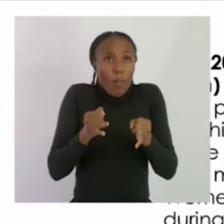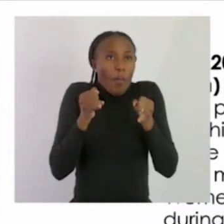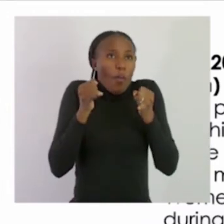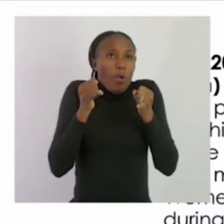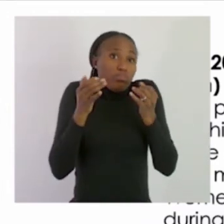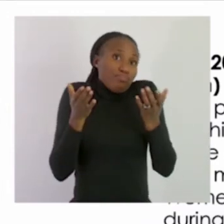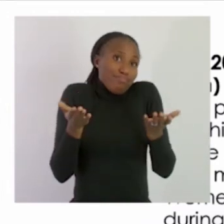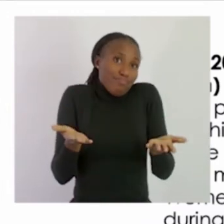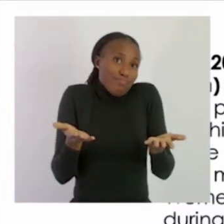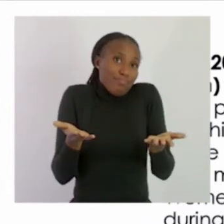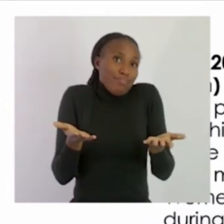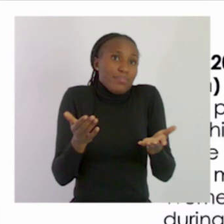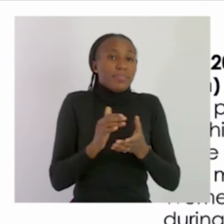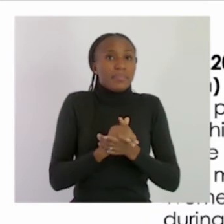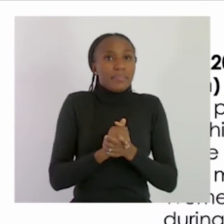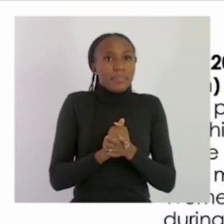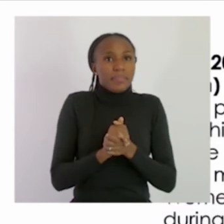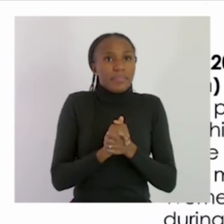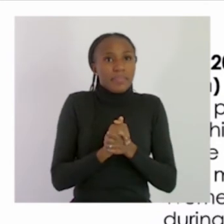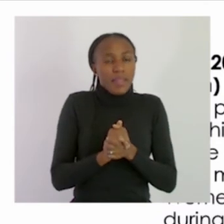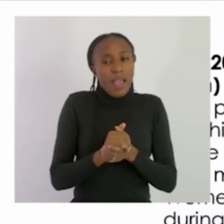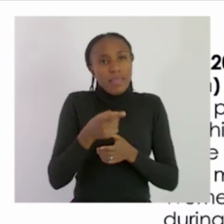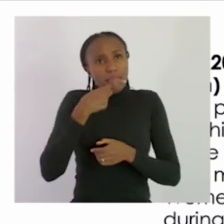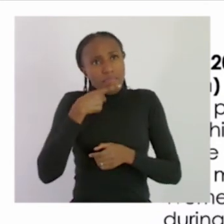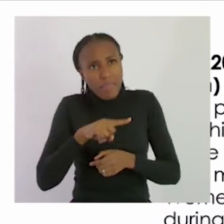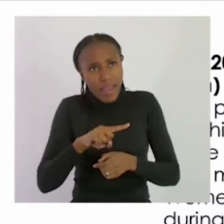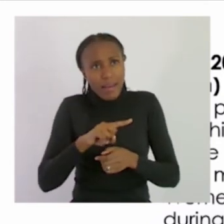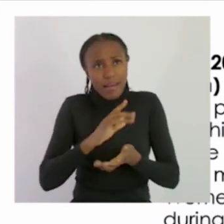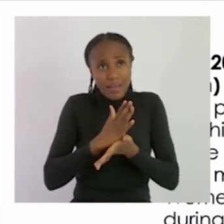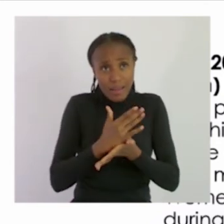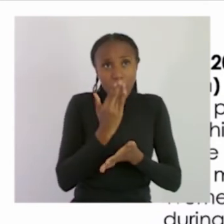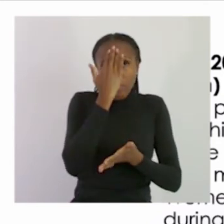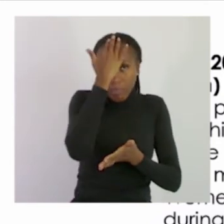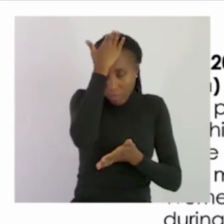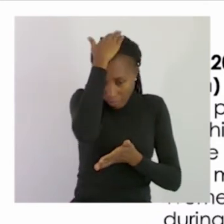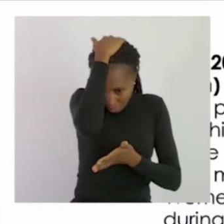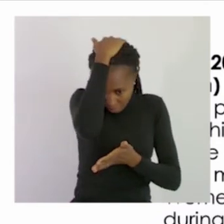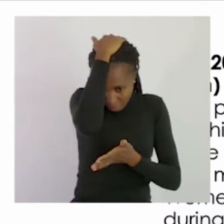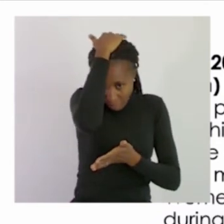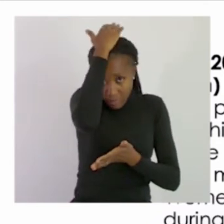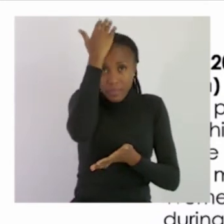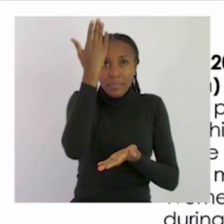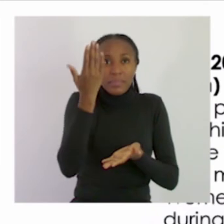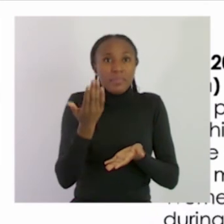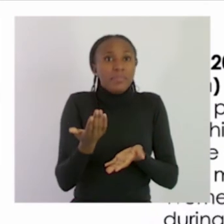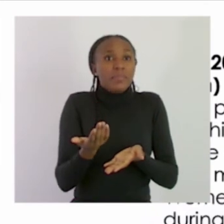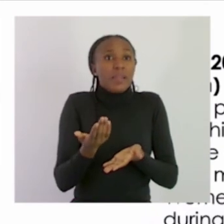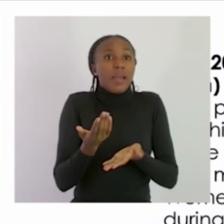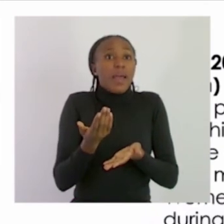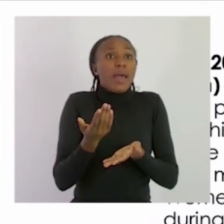small, okay? Men may become bald, and at some stage